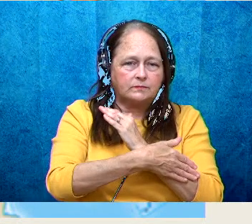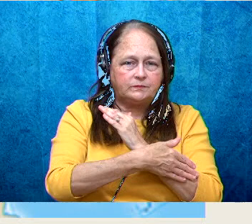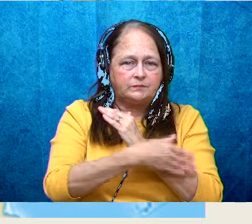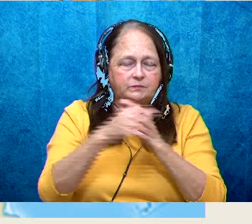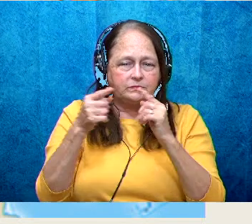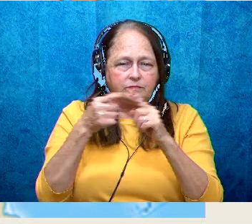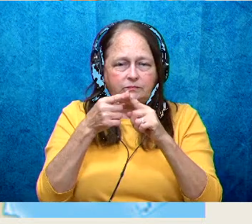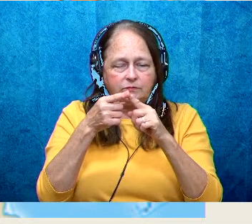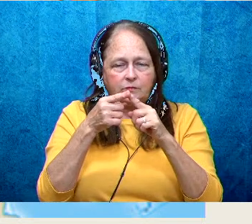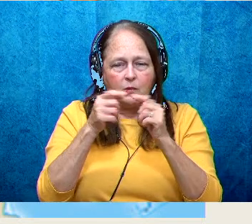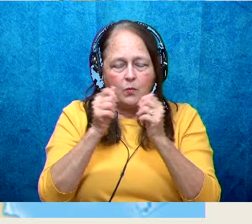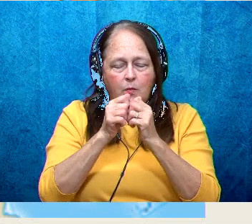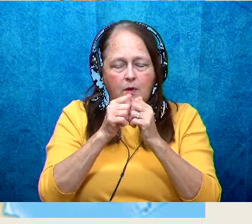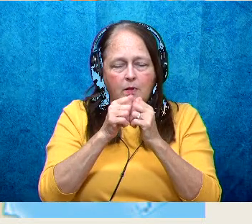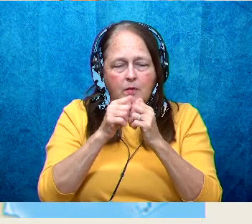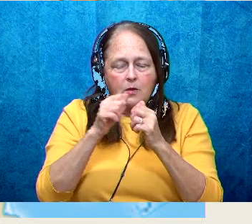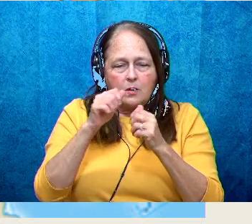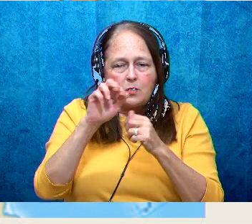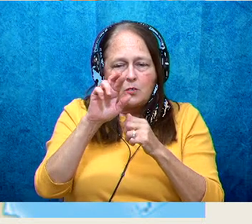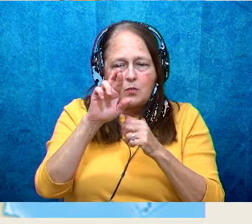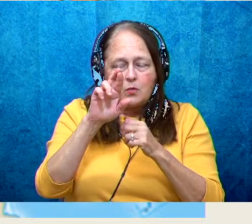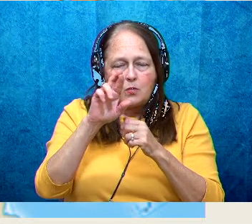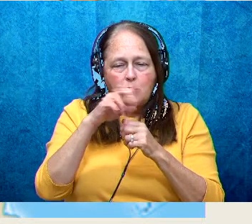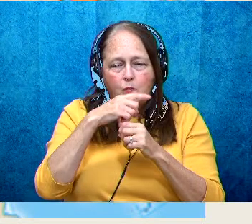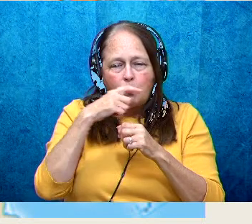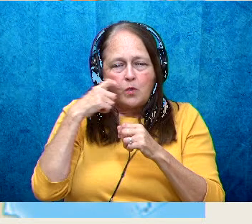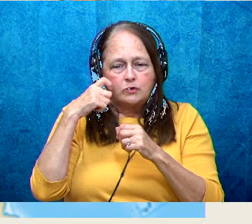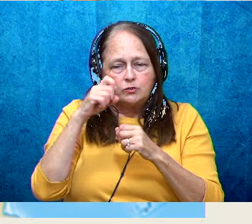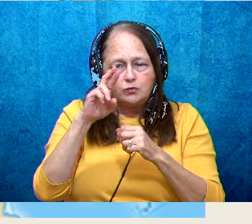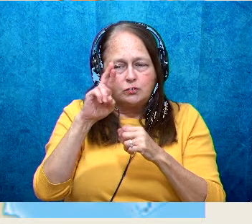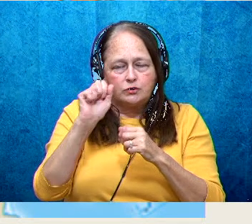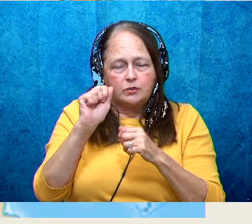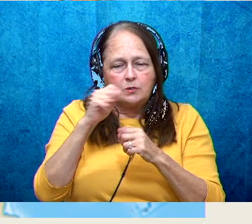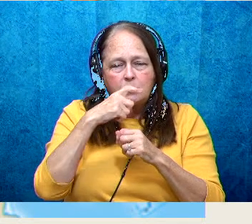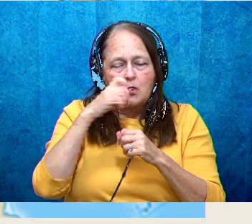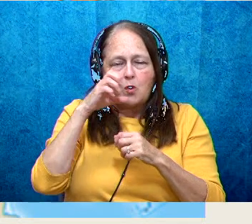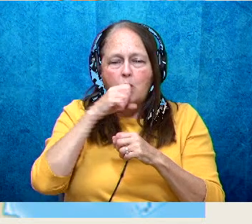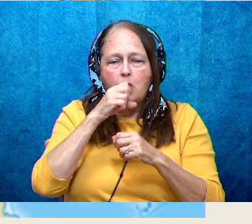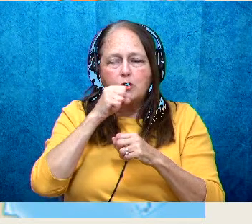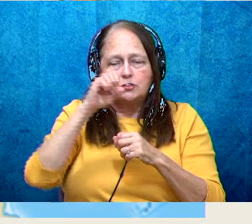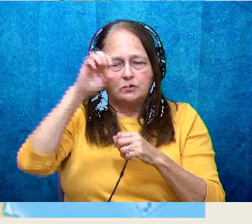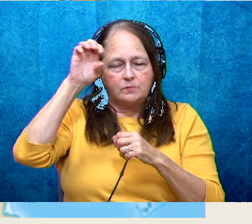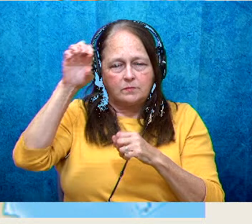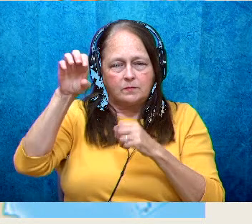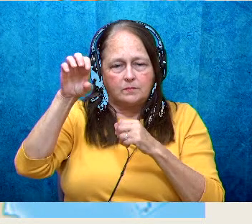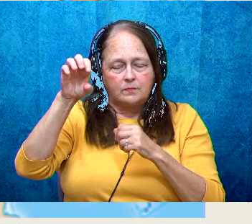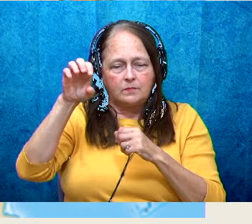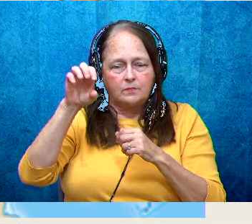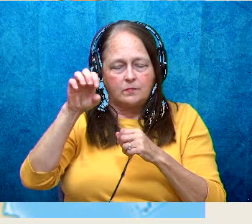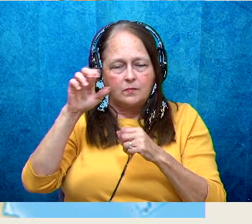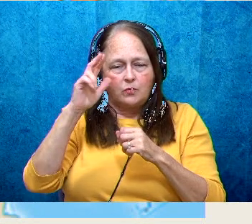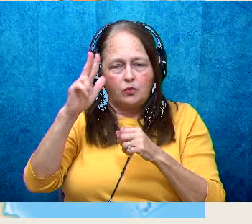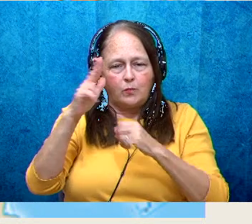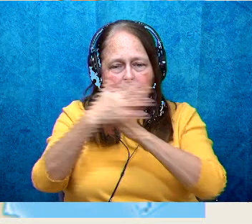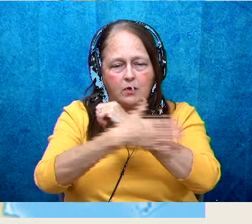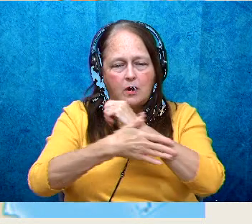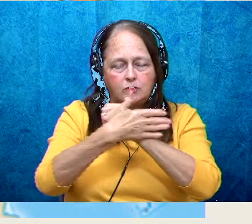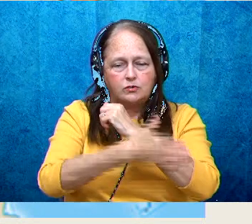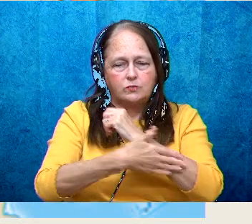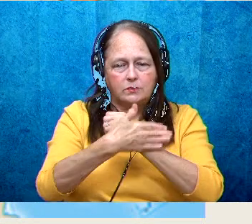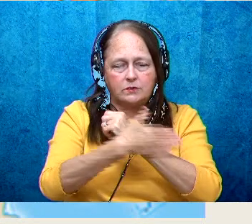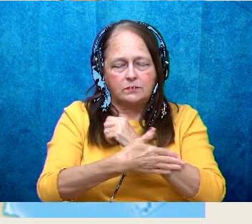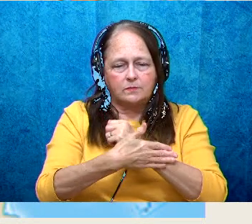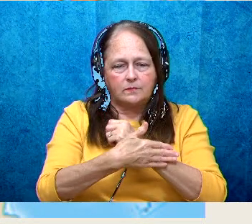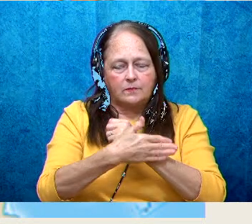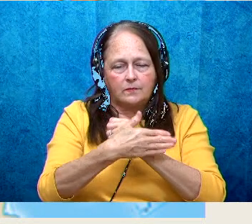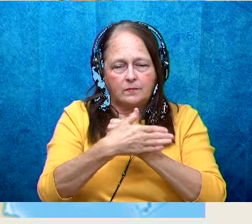with Russia in the orange. And then to the southwest of Russia, we have 3 countries that we call